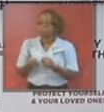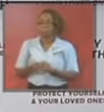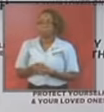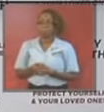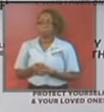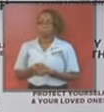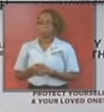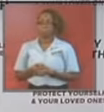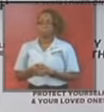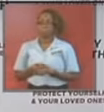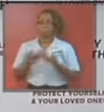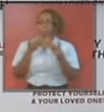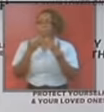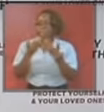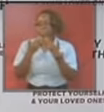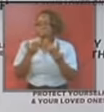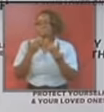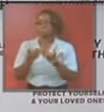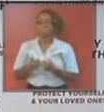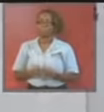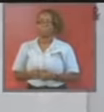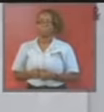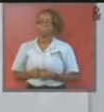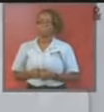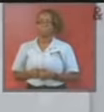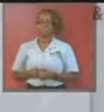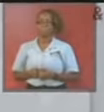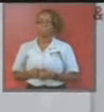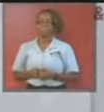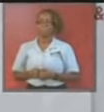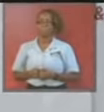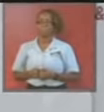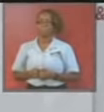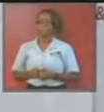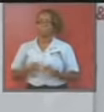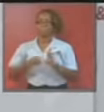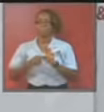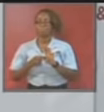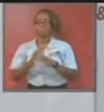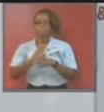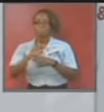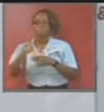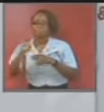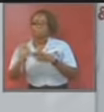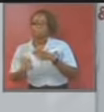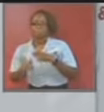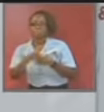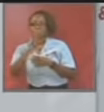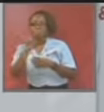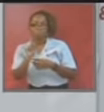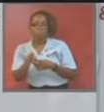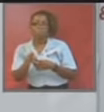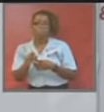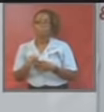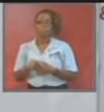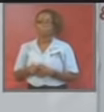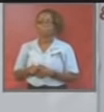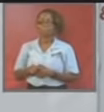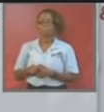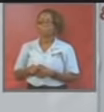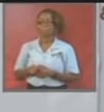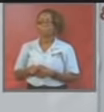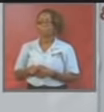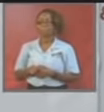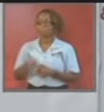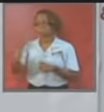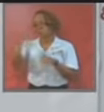Khan. Now, I'll start with the end of your first question and move backwards. Whether we're tired of the virus or not, the virus is not tired of us.